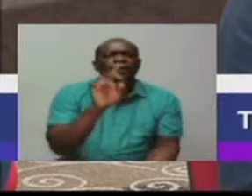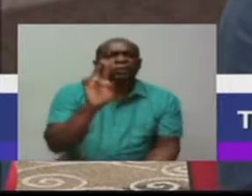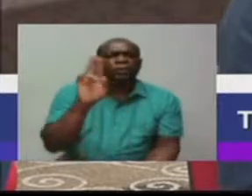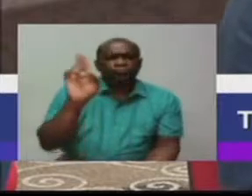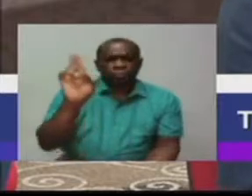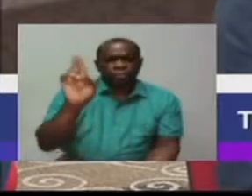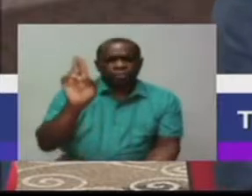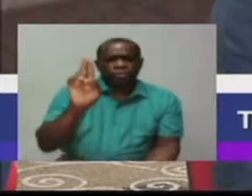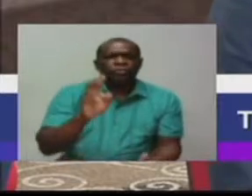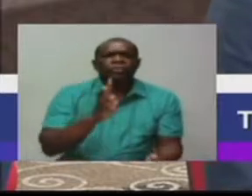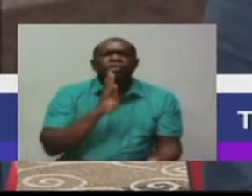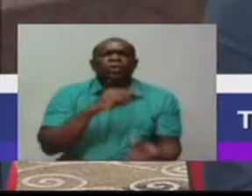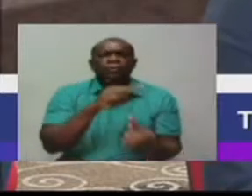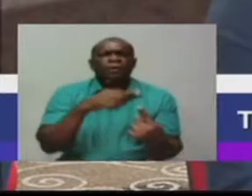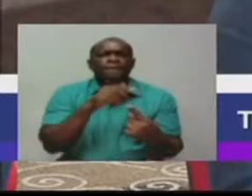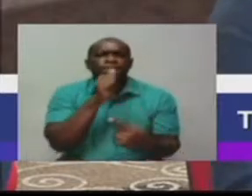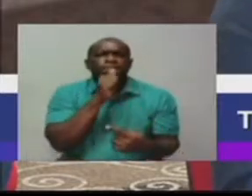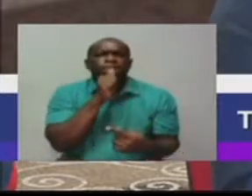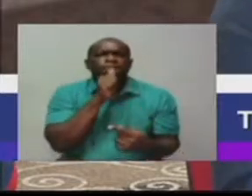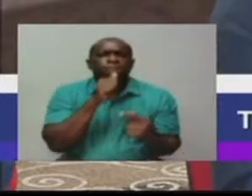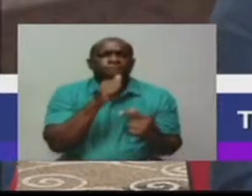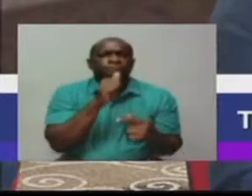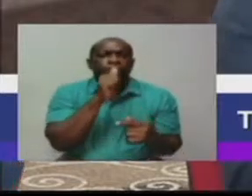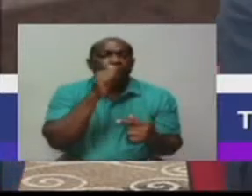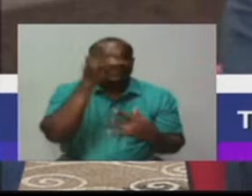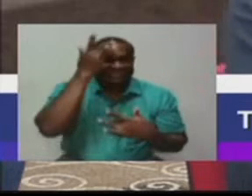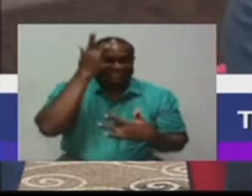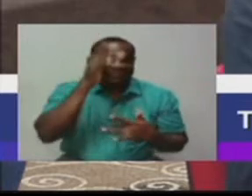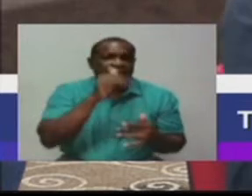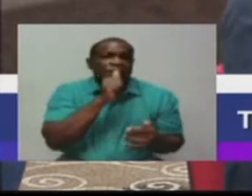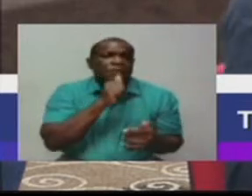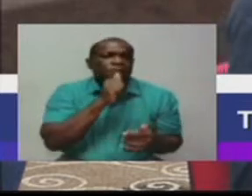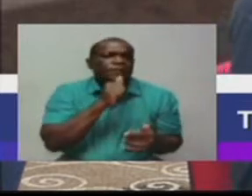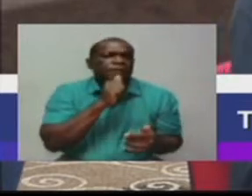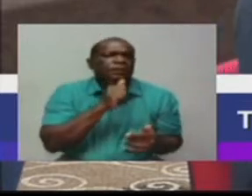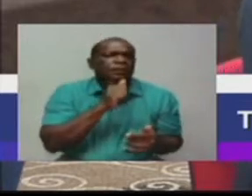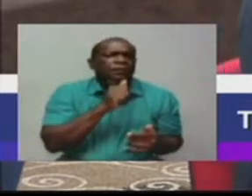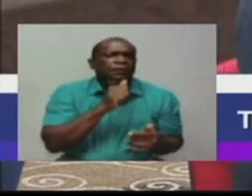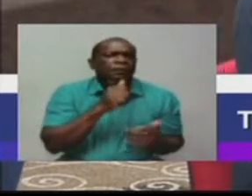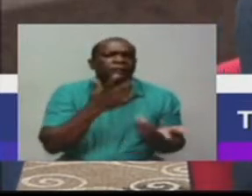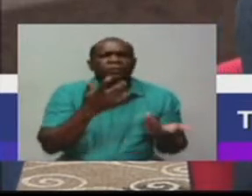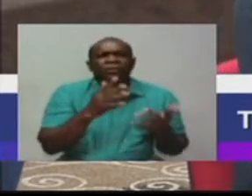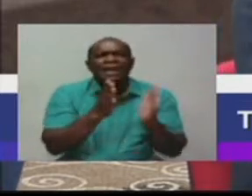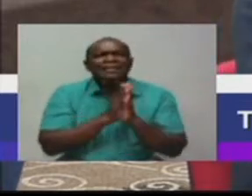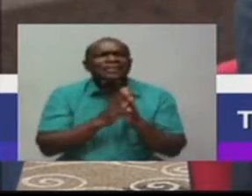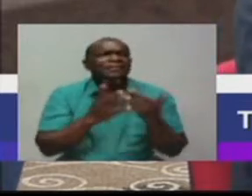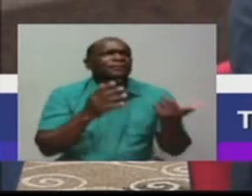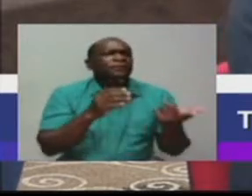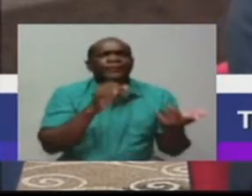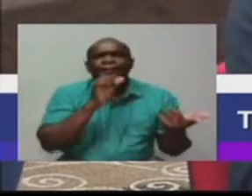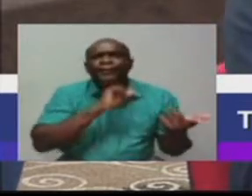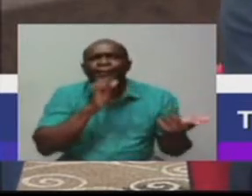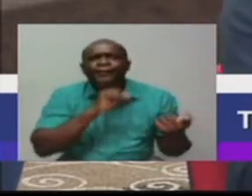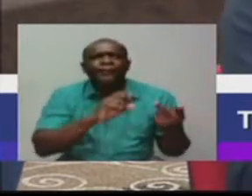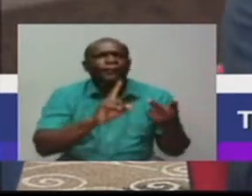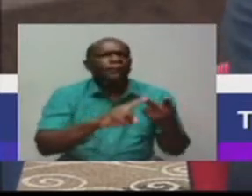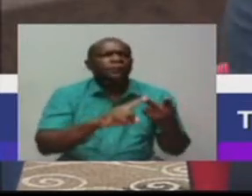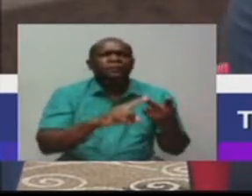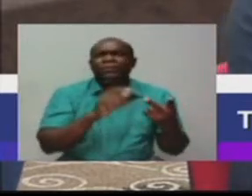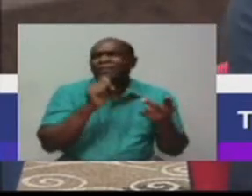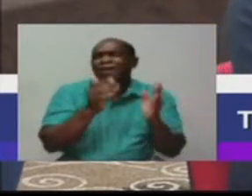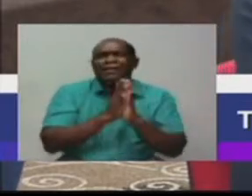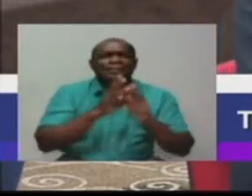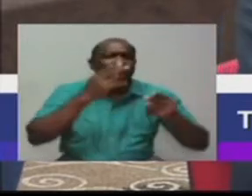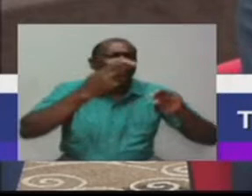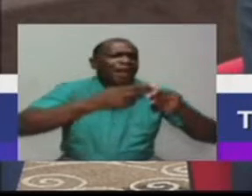patient confidentiality. Now, I mean, asking for demographics like age, we're not asking for the children's names, where they live, those kind